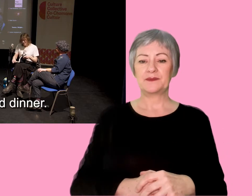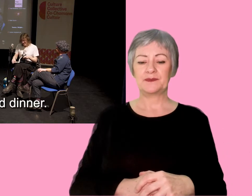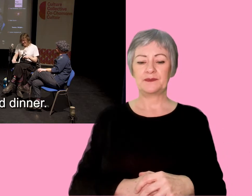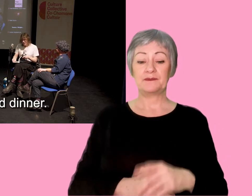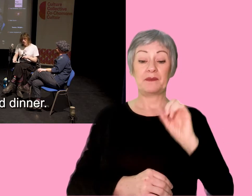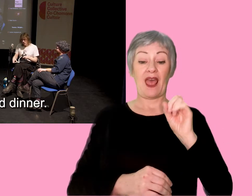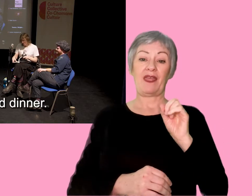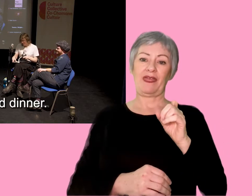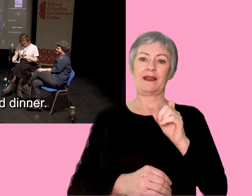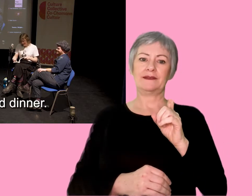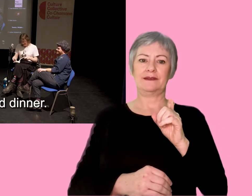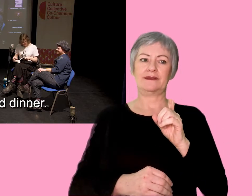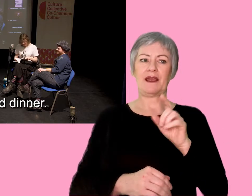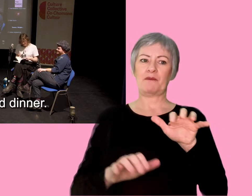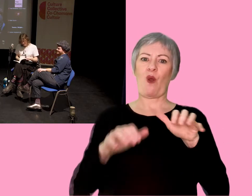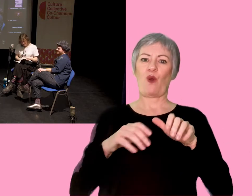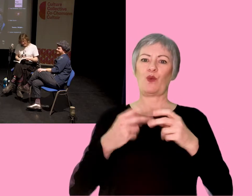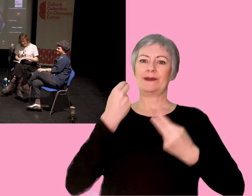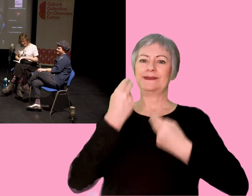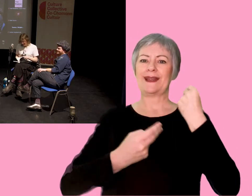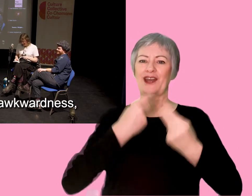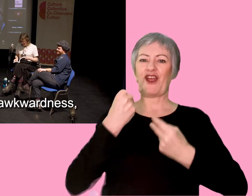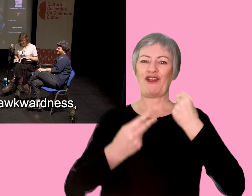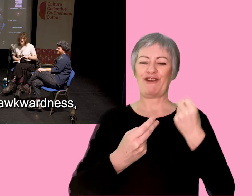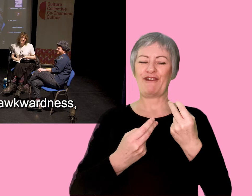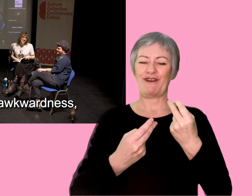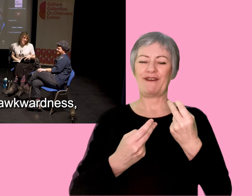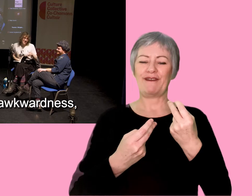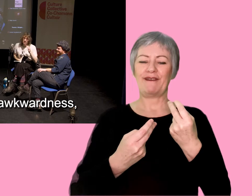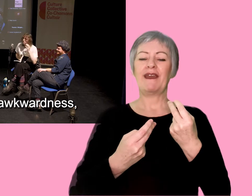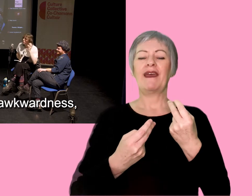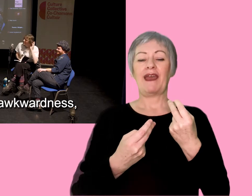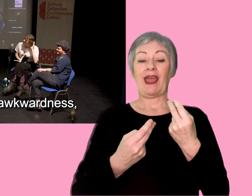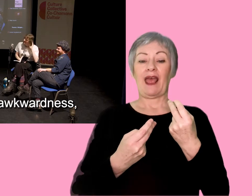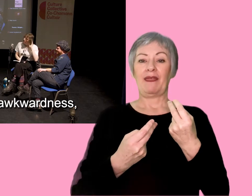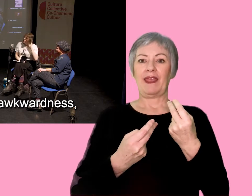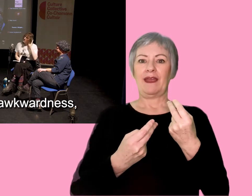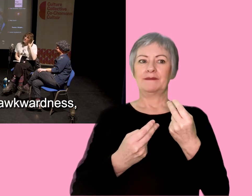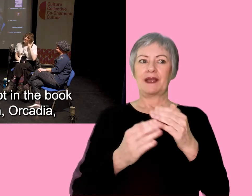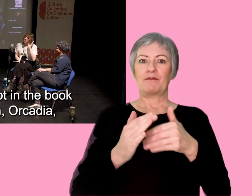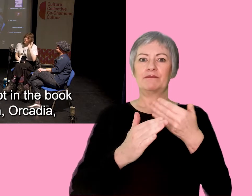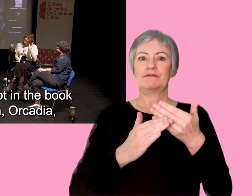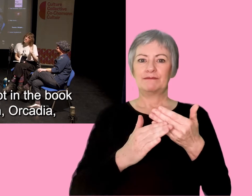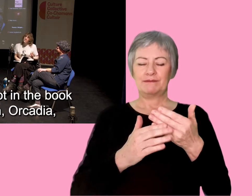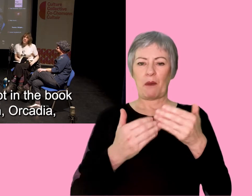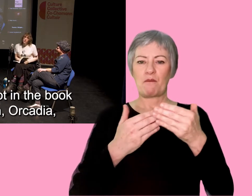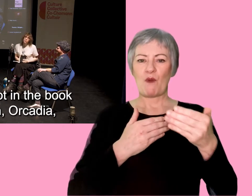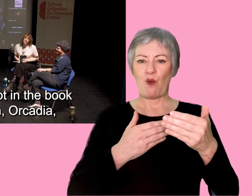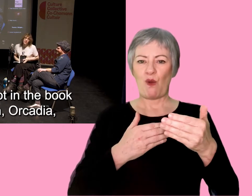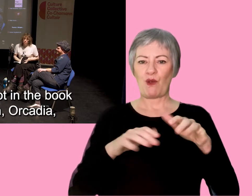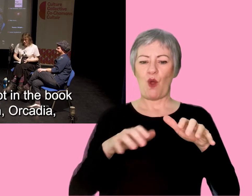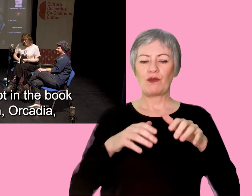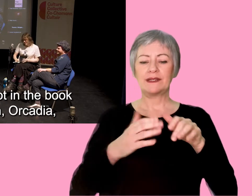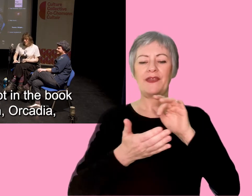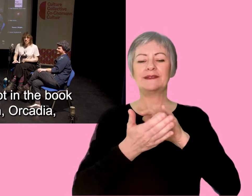So that's your awkward dinner. And digging more into the awkwardness, the other kind of central plot in